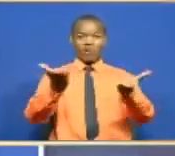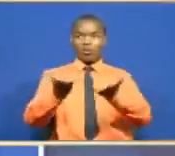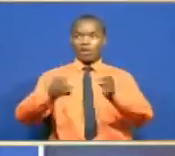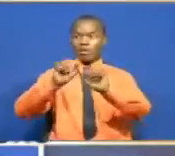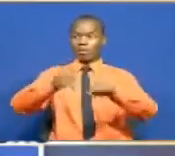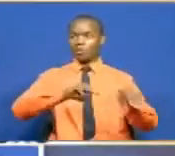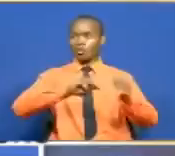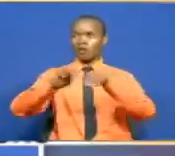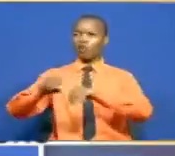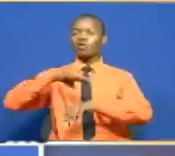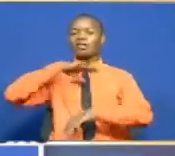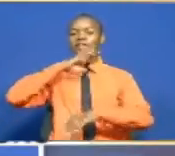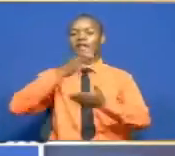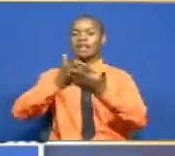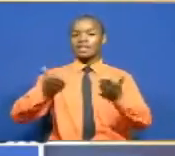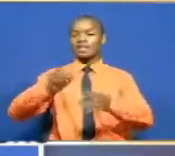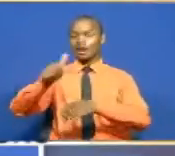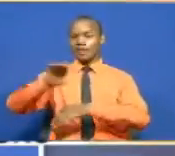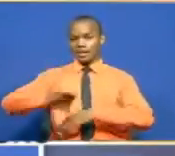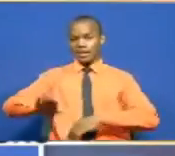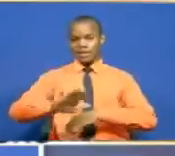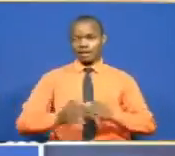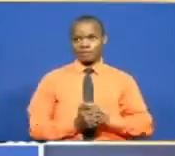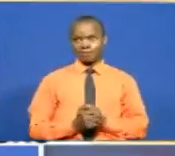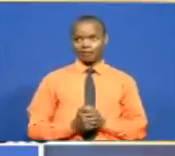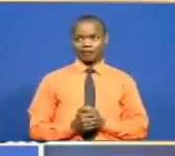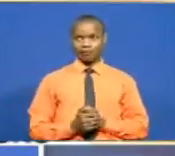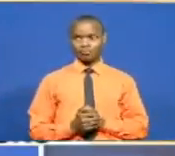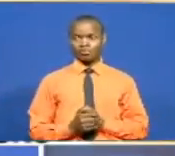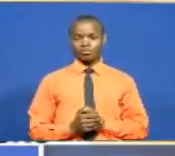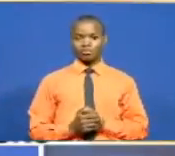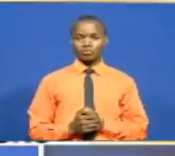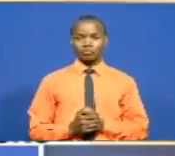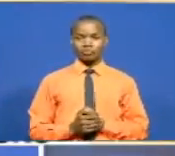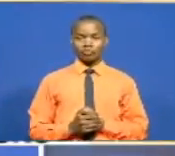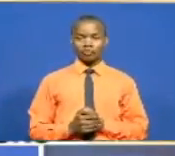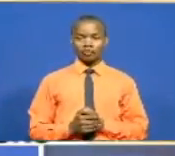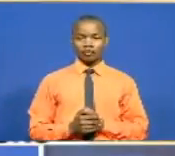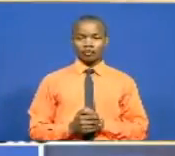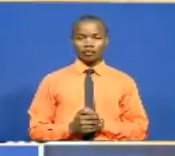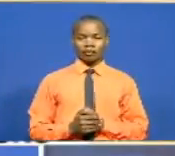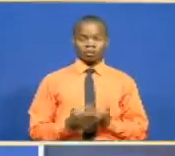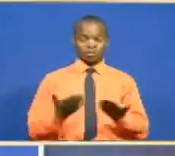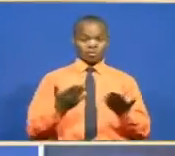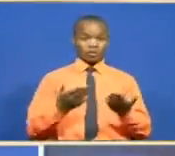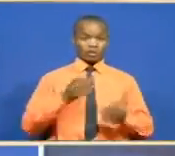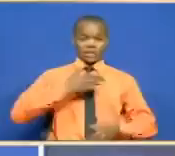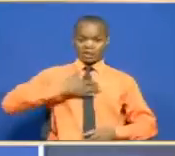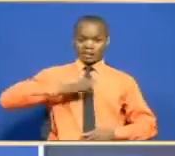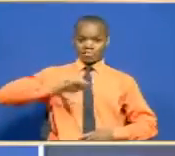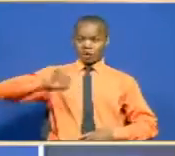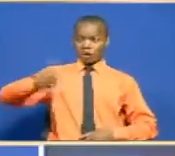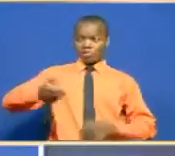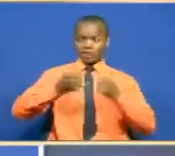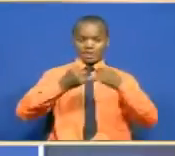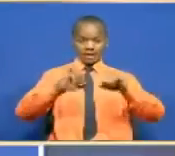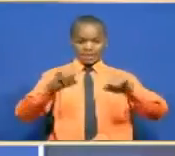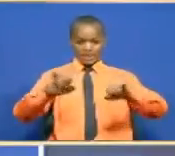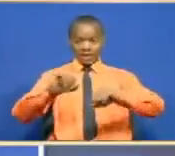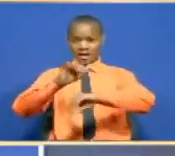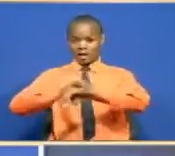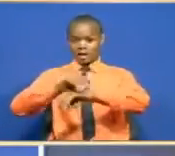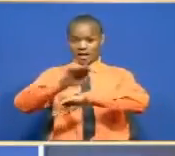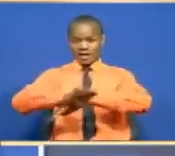County Government wanajaribu kutafuta ardhi ambayo hiyo maji taka itakuwa inaenda